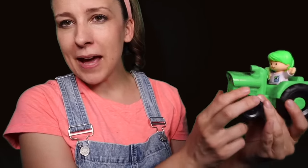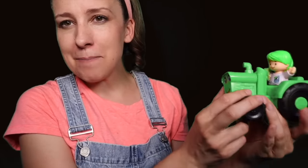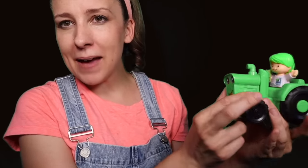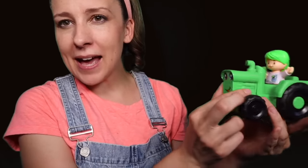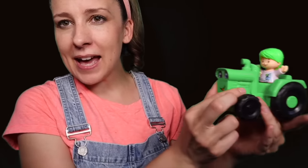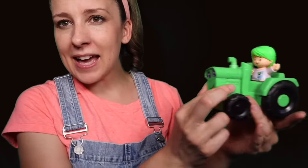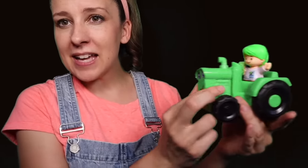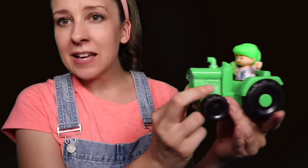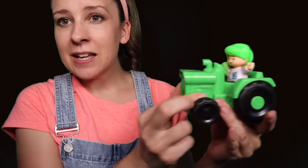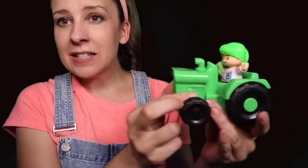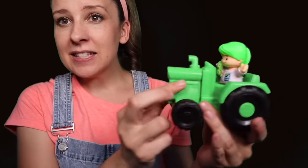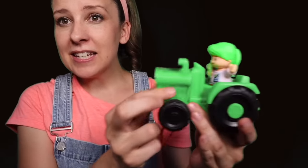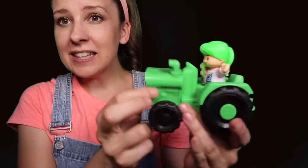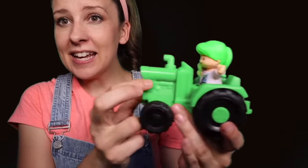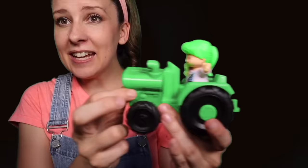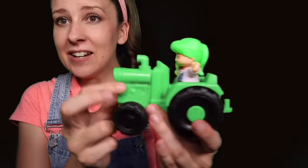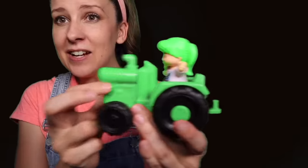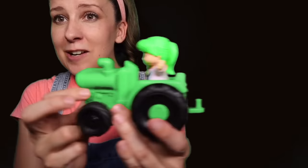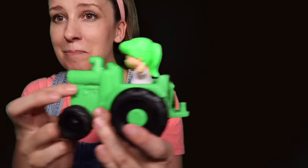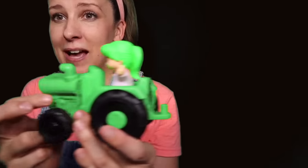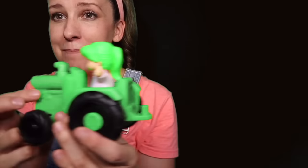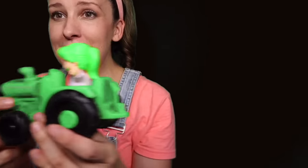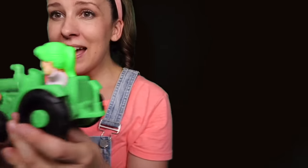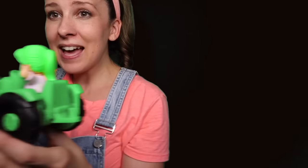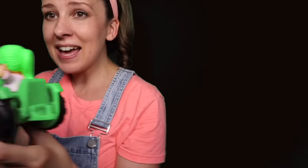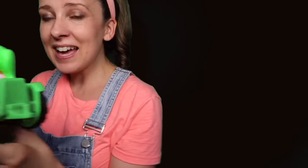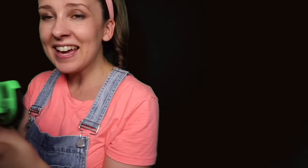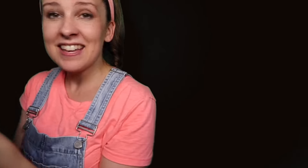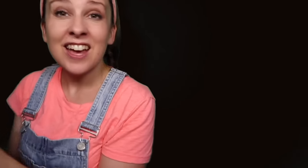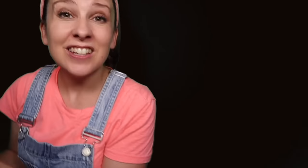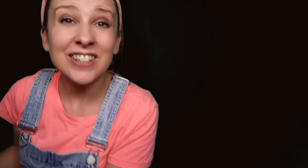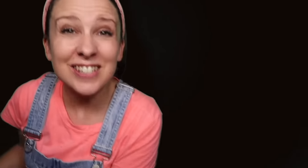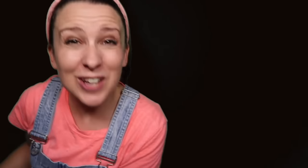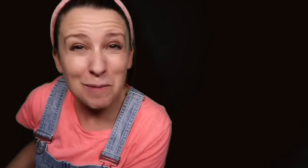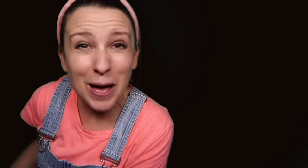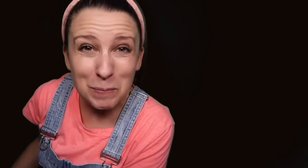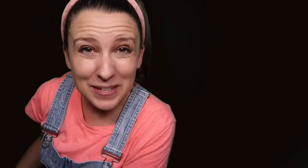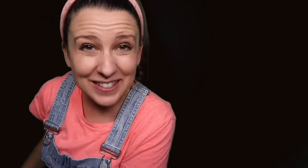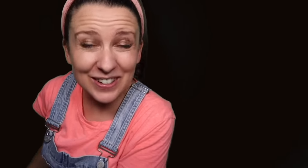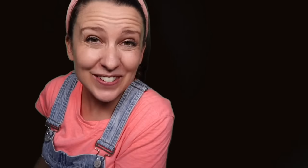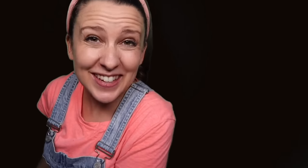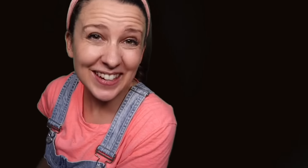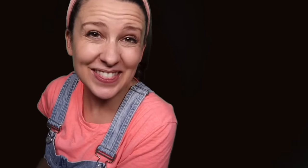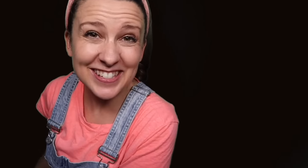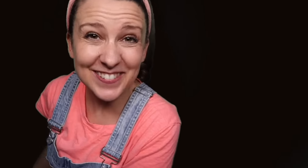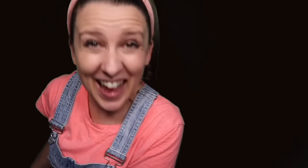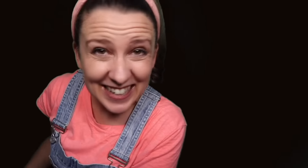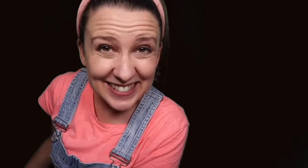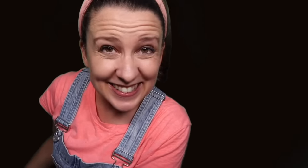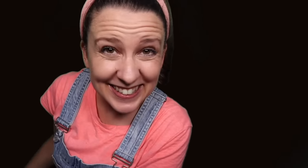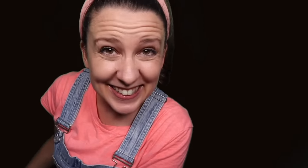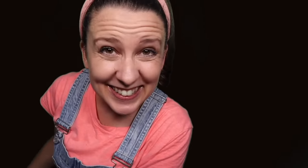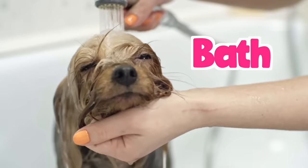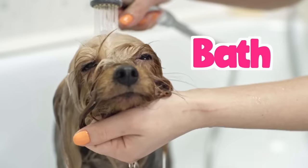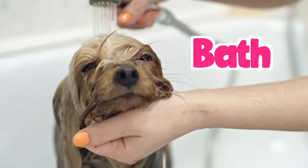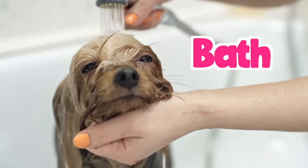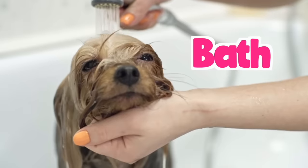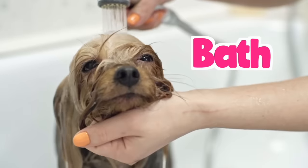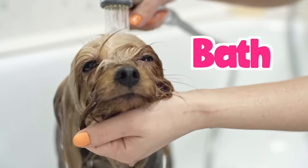work! Bye-bye! See you later! Bye-bye! Good job helping the girl get on the